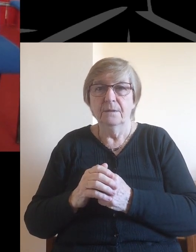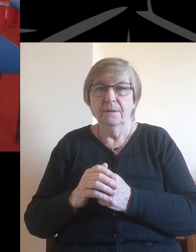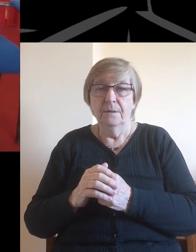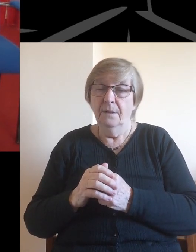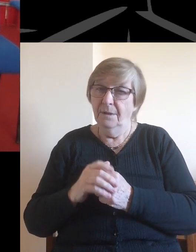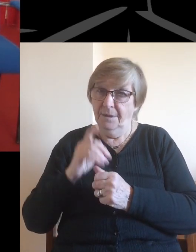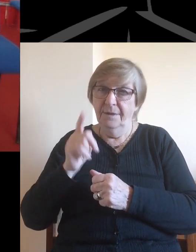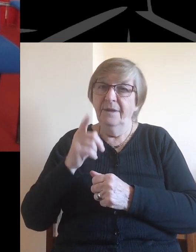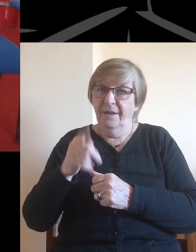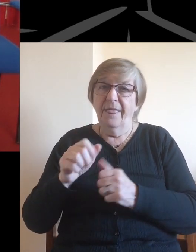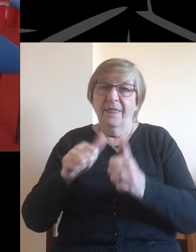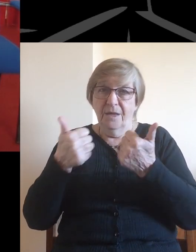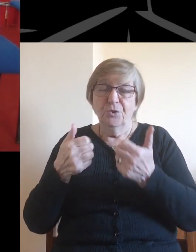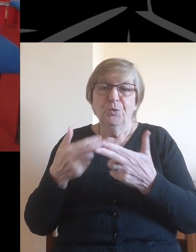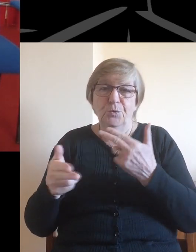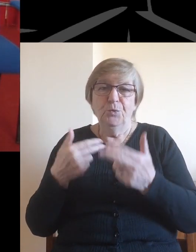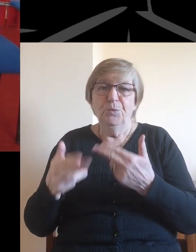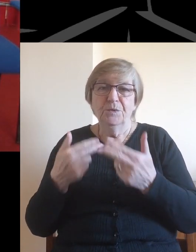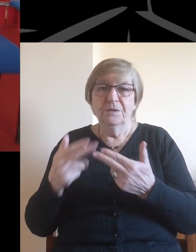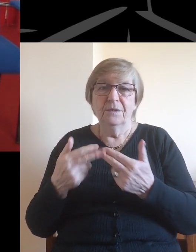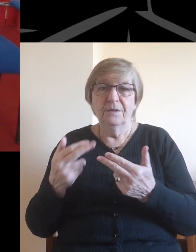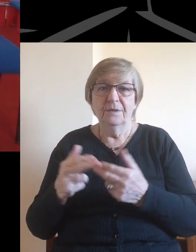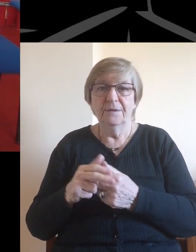Is that not good news?